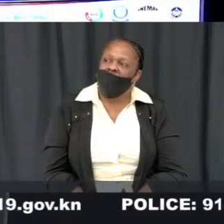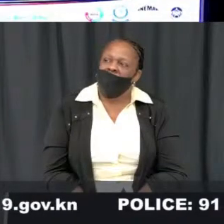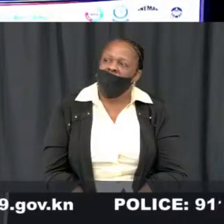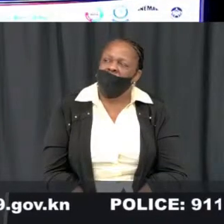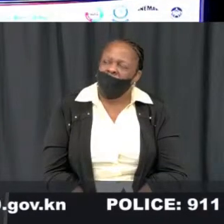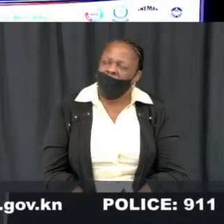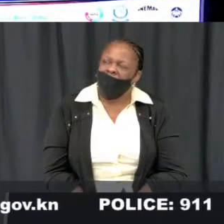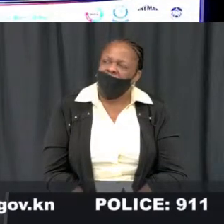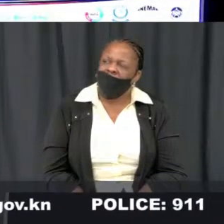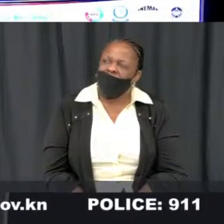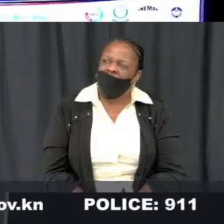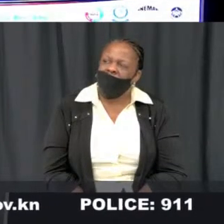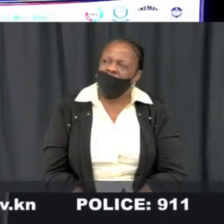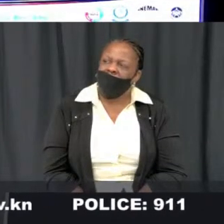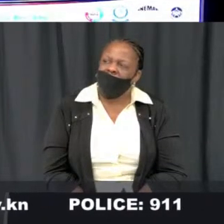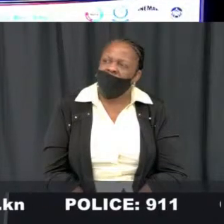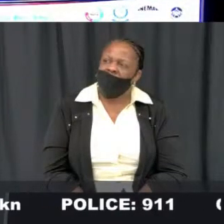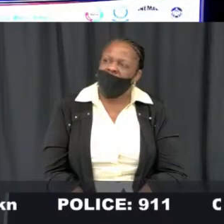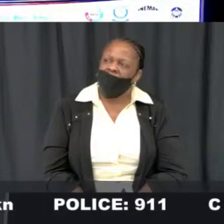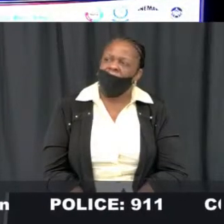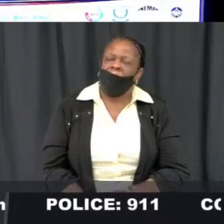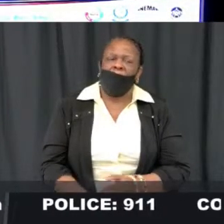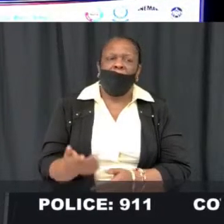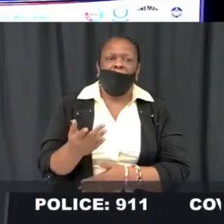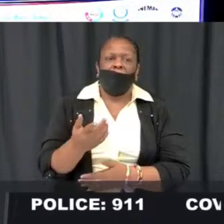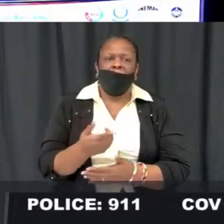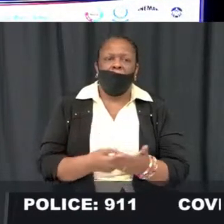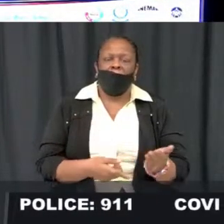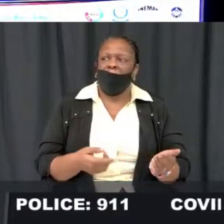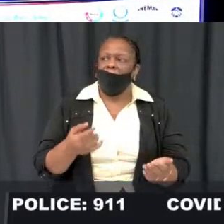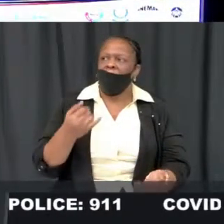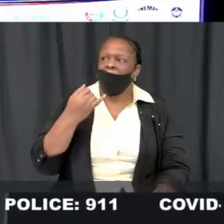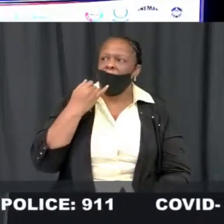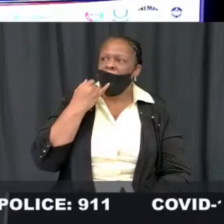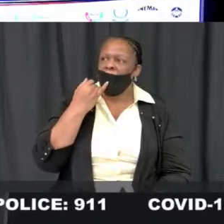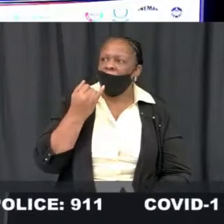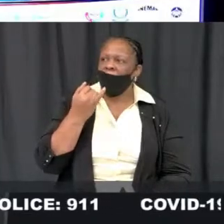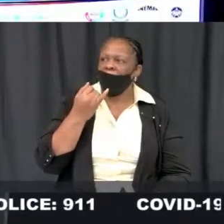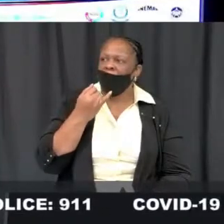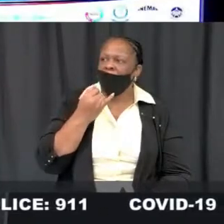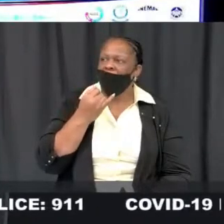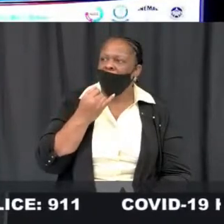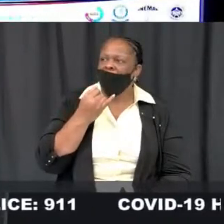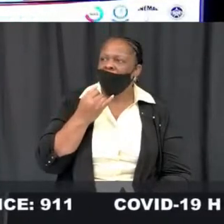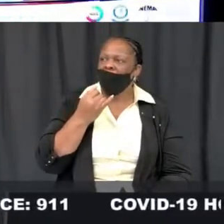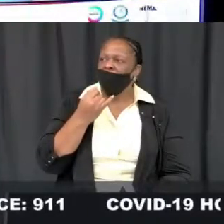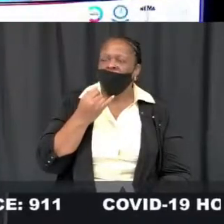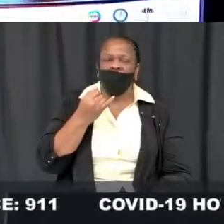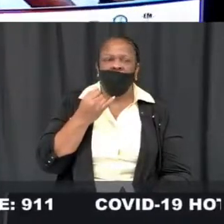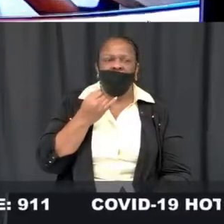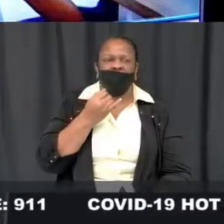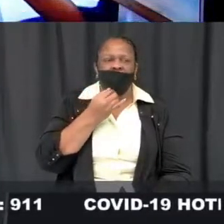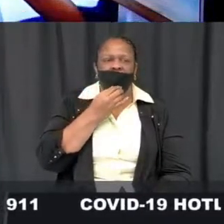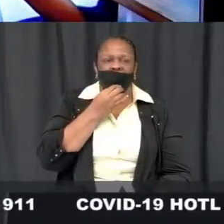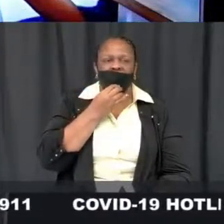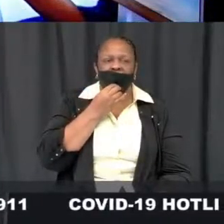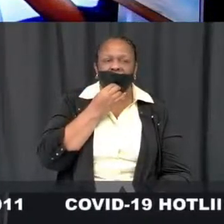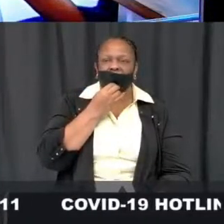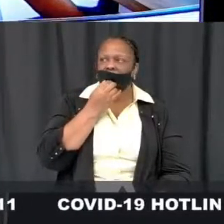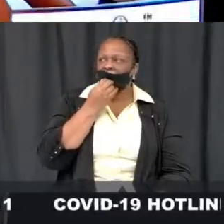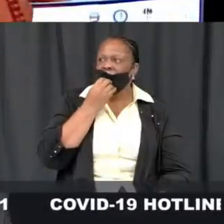room, hospital staff, specialists, for example. I don't know what arrangements. Then maybe that is